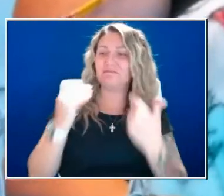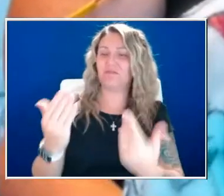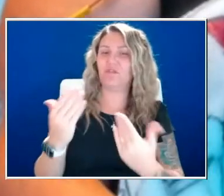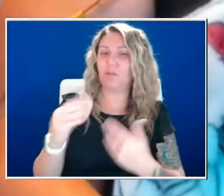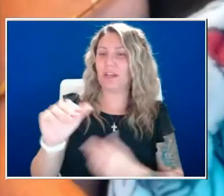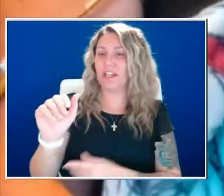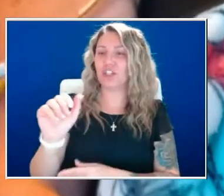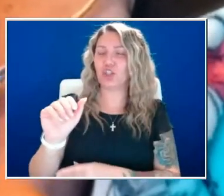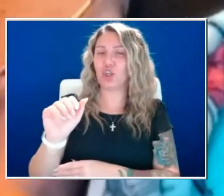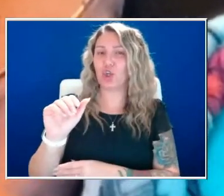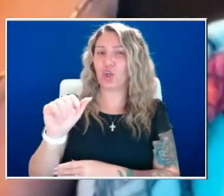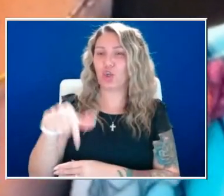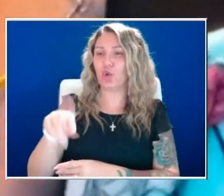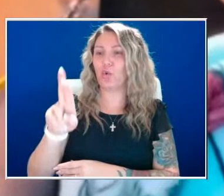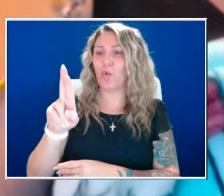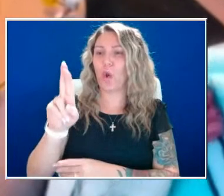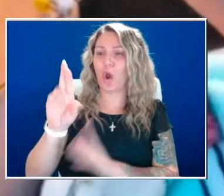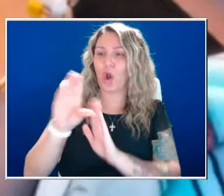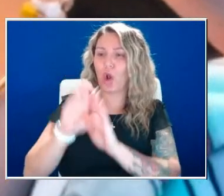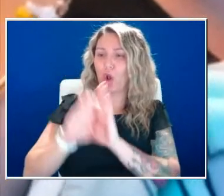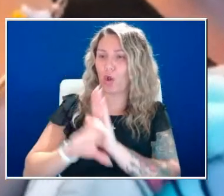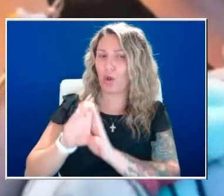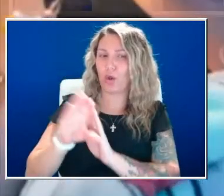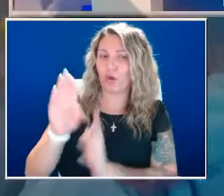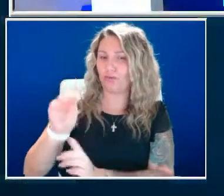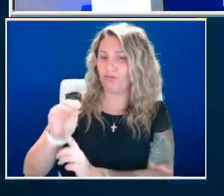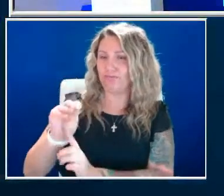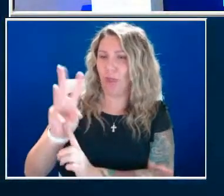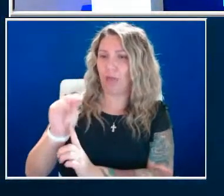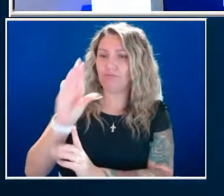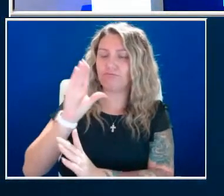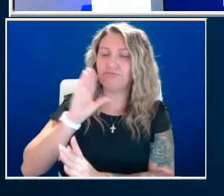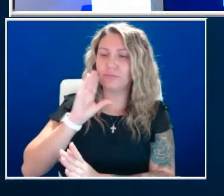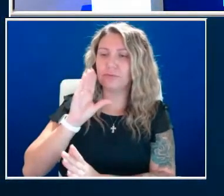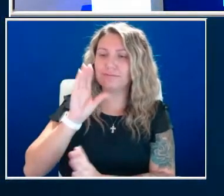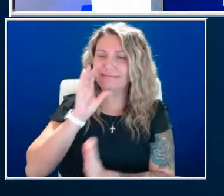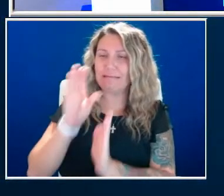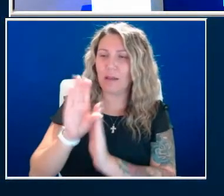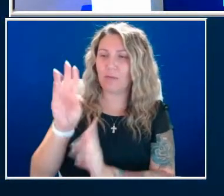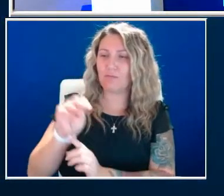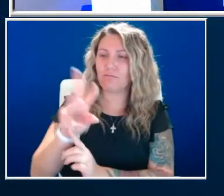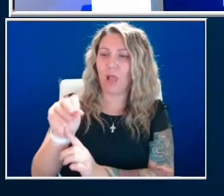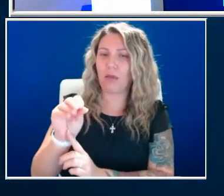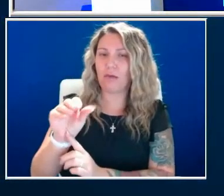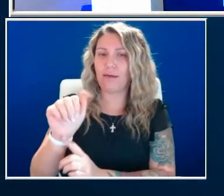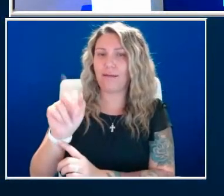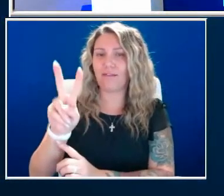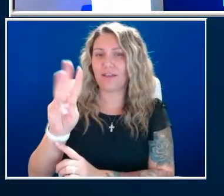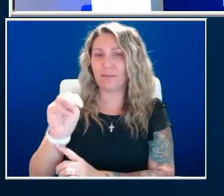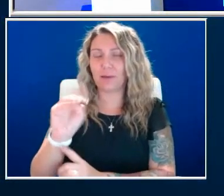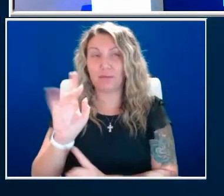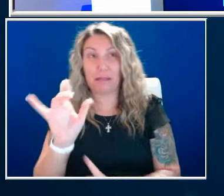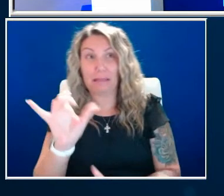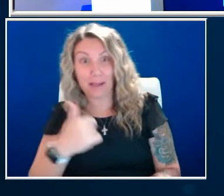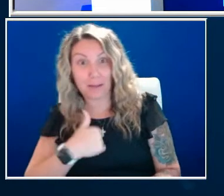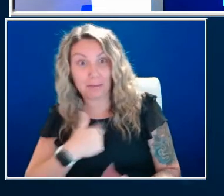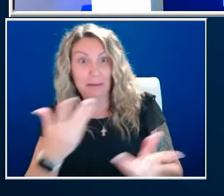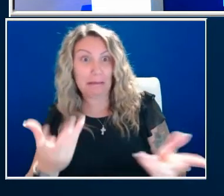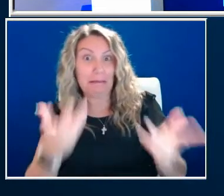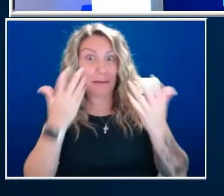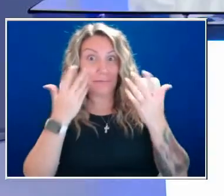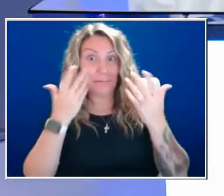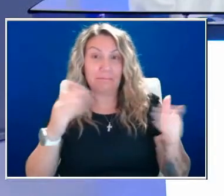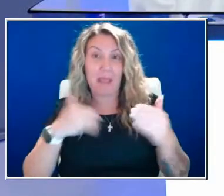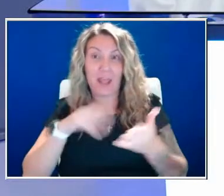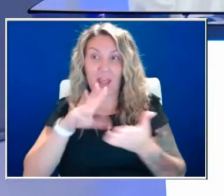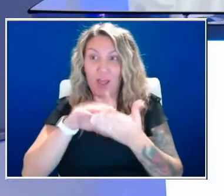where you can go for more information about AVMs. Like me, again, going along for the ride with a lot of people, as I learned a lot of these